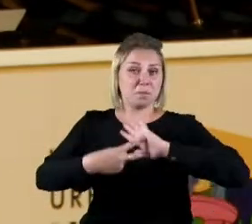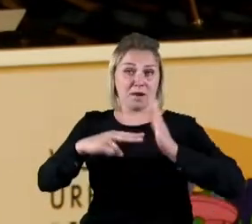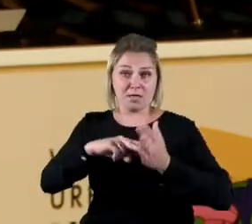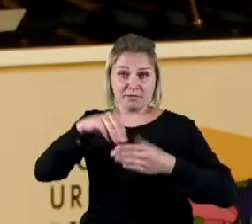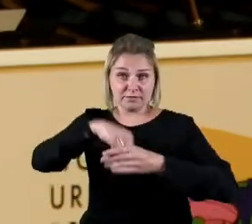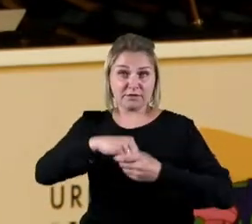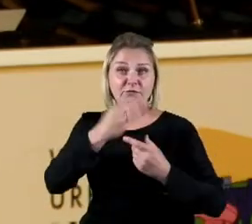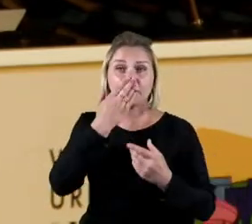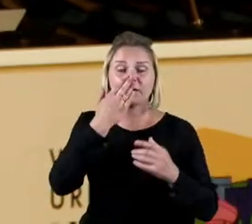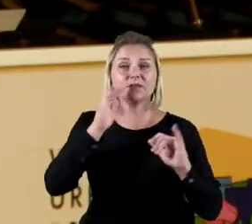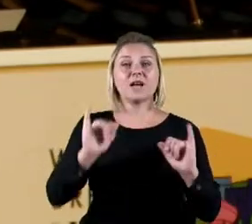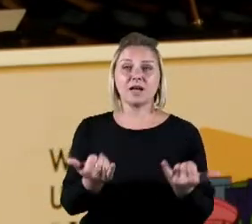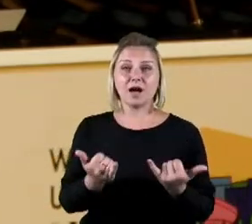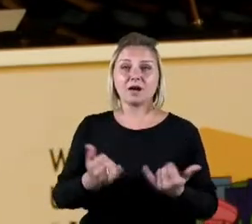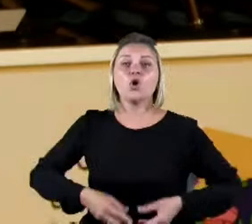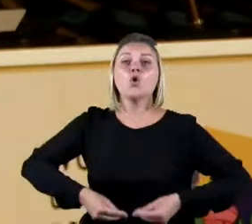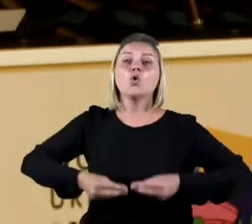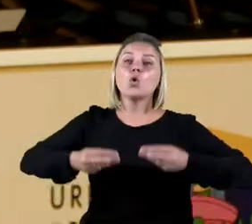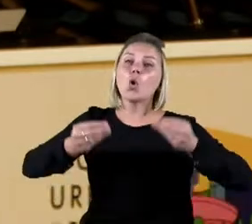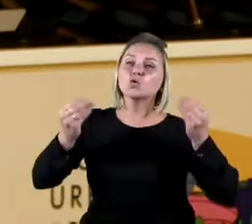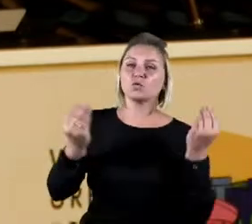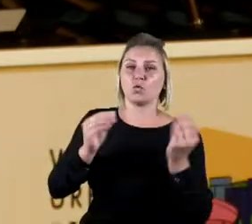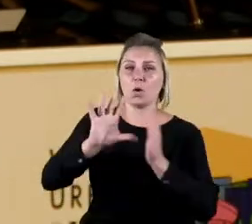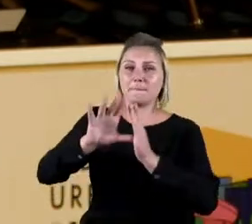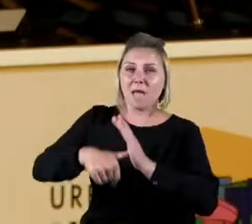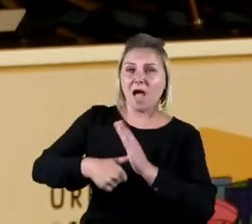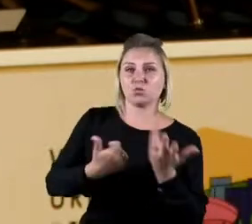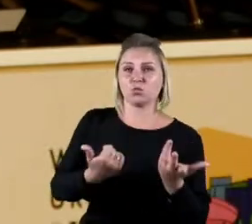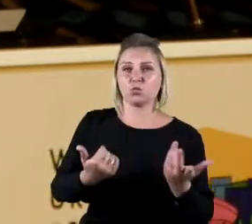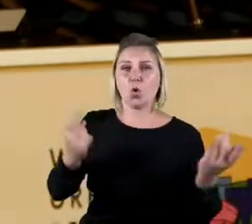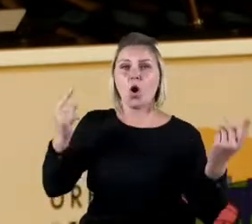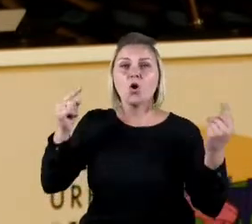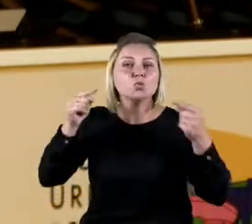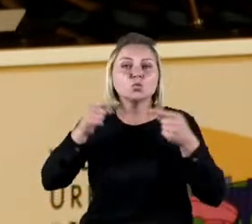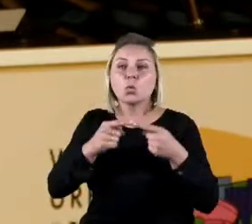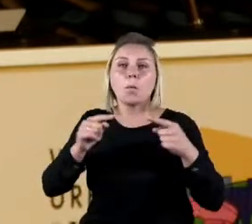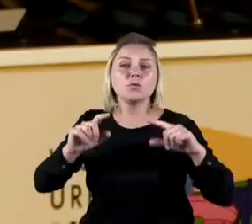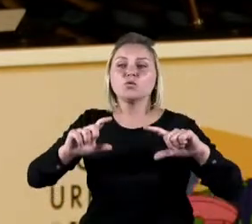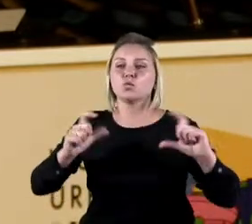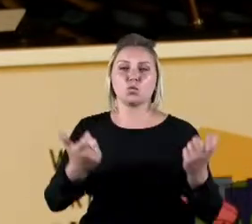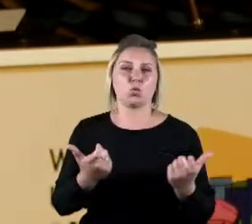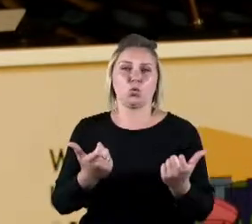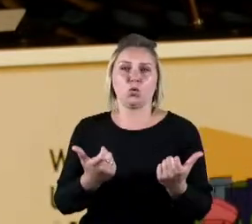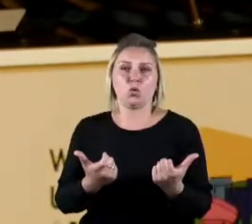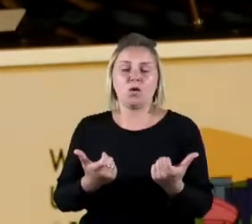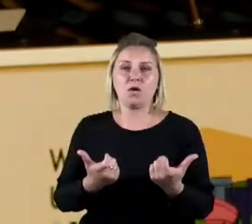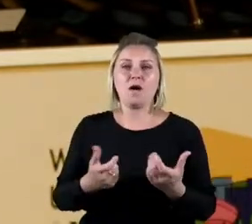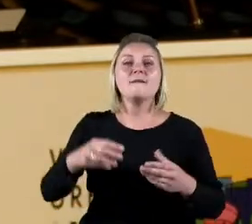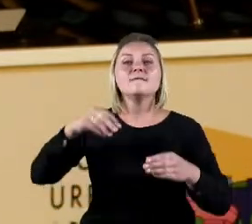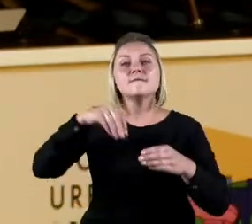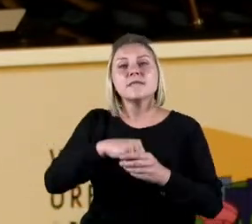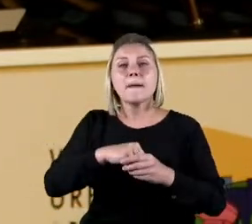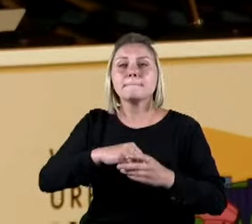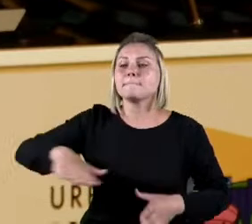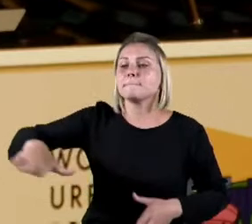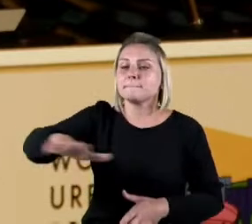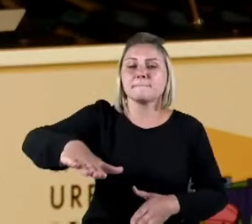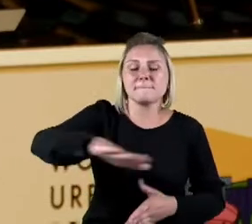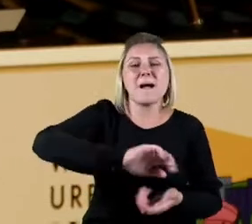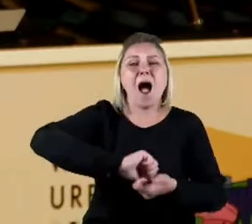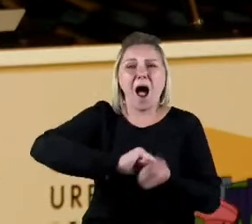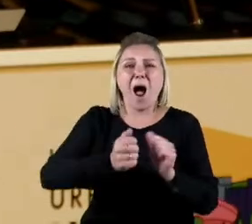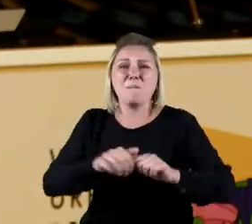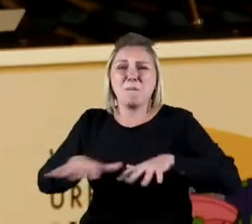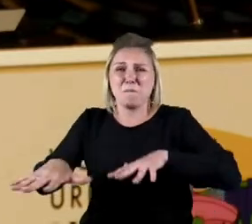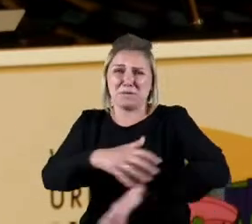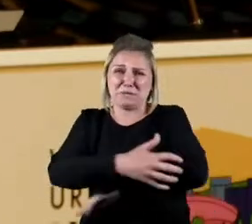development, focusing on slums or informal settlements. I want to end by